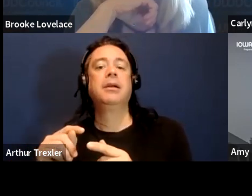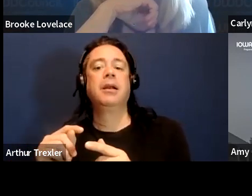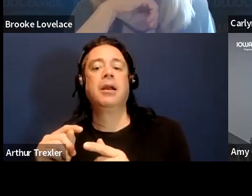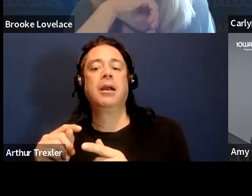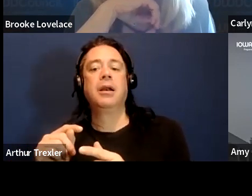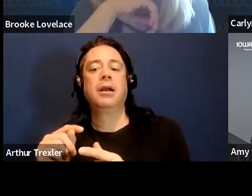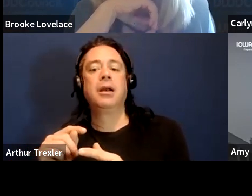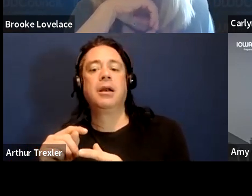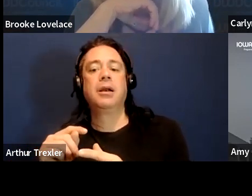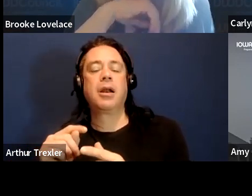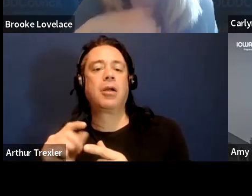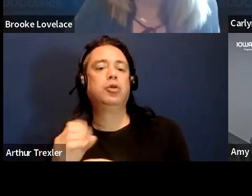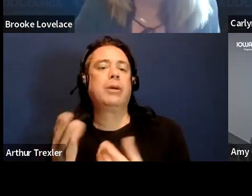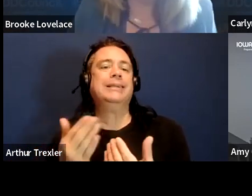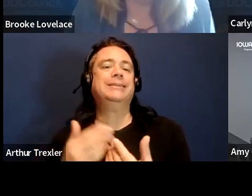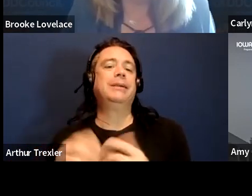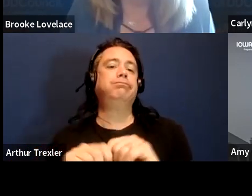it's easily shared.